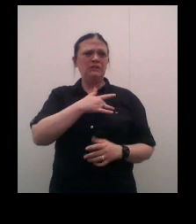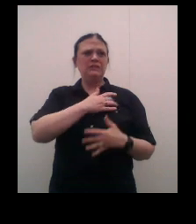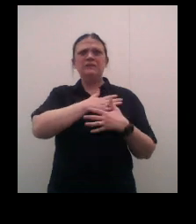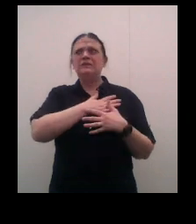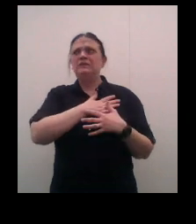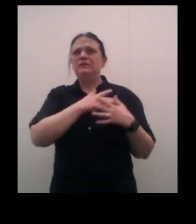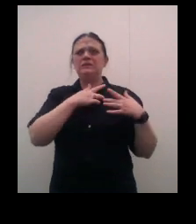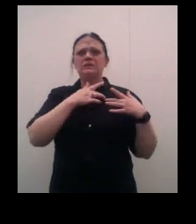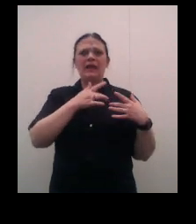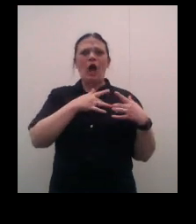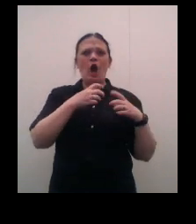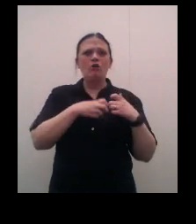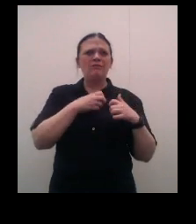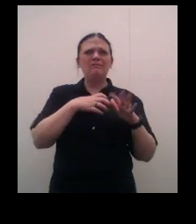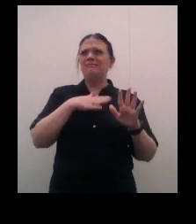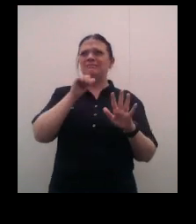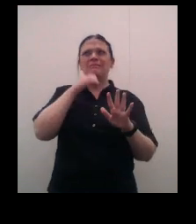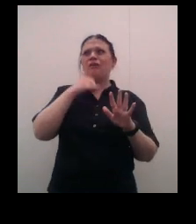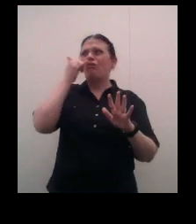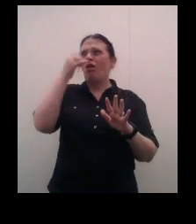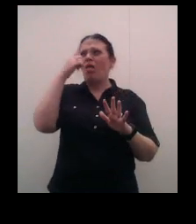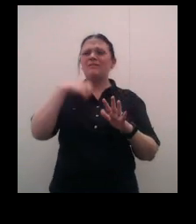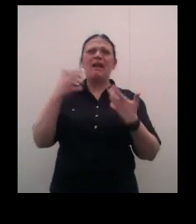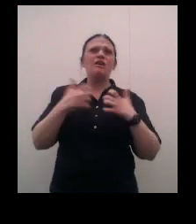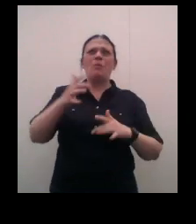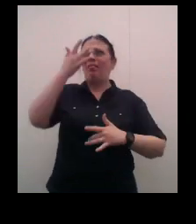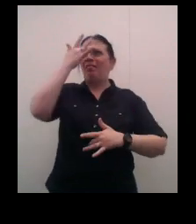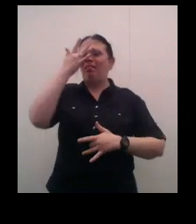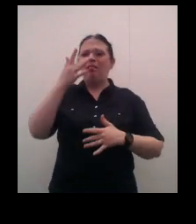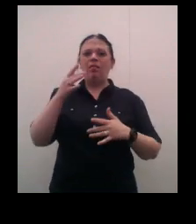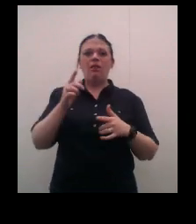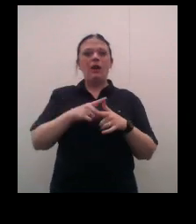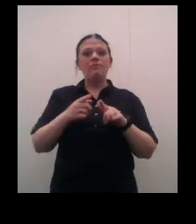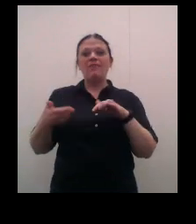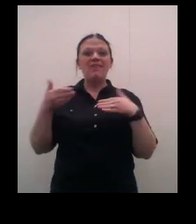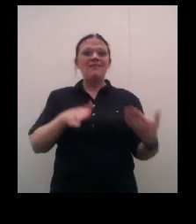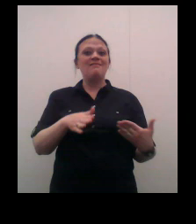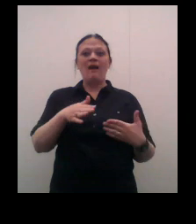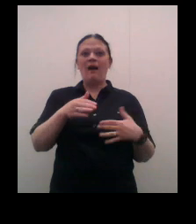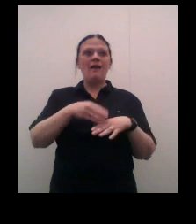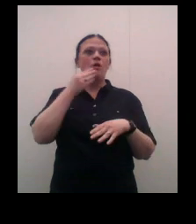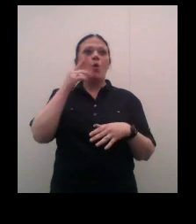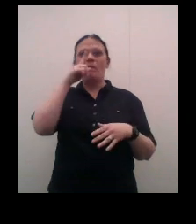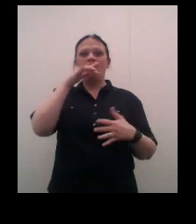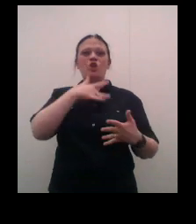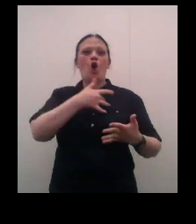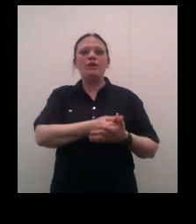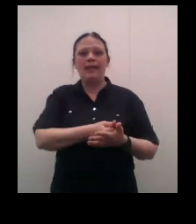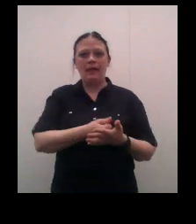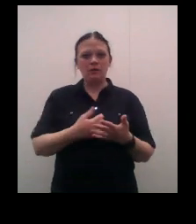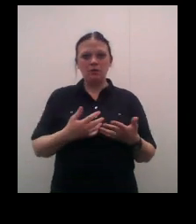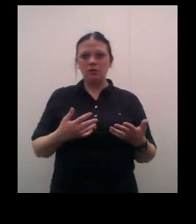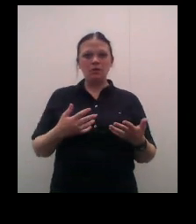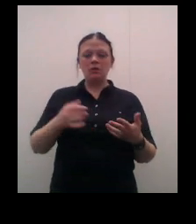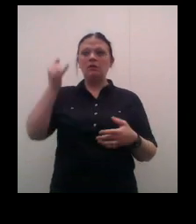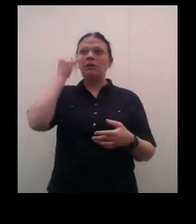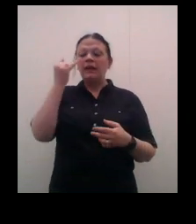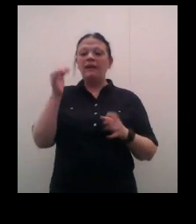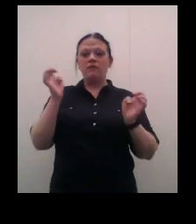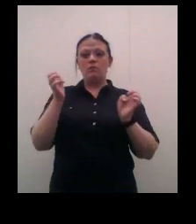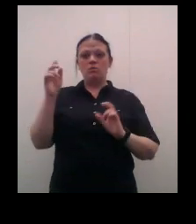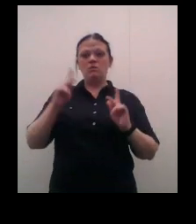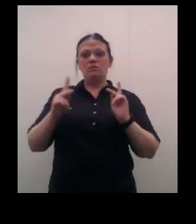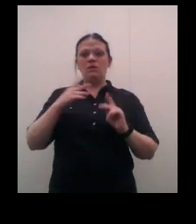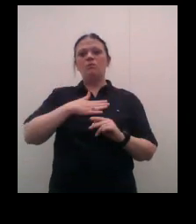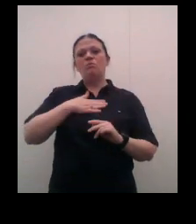not going to call because I'm afraid of catching COVID-19, and then they die at home of a heart attack. We don't want that. We want people, if it's an emergency